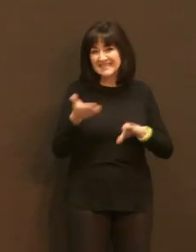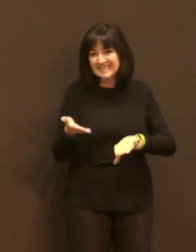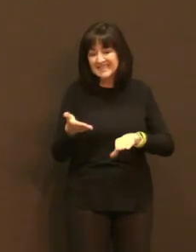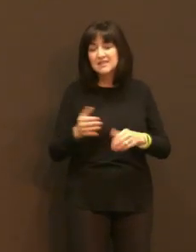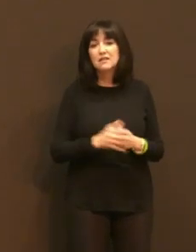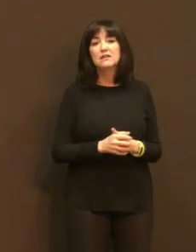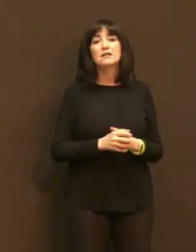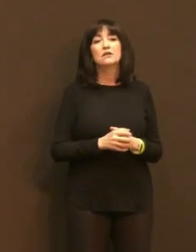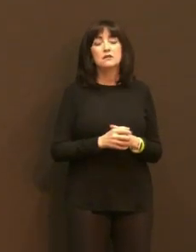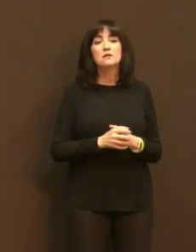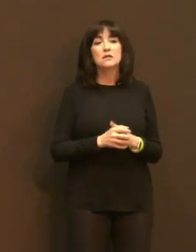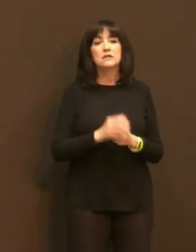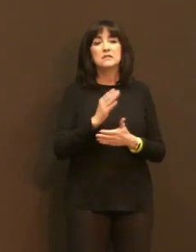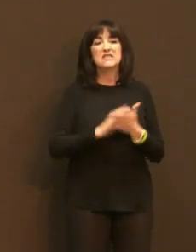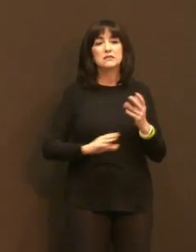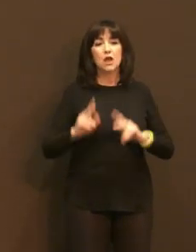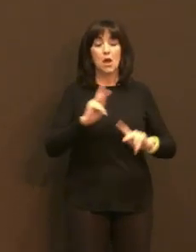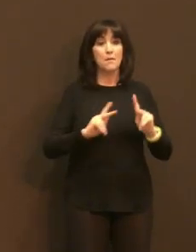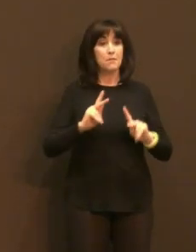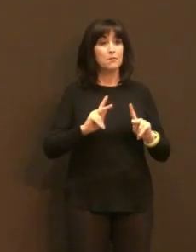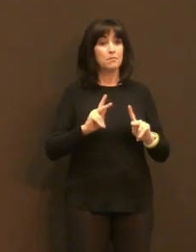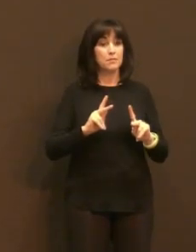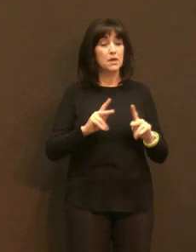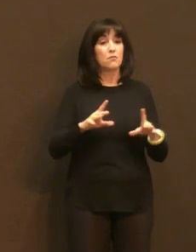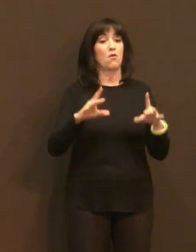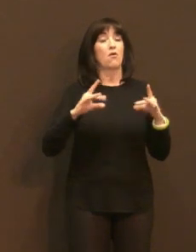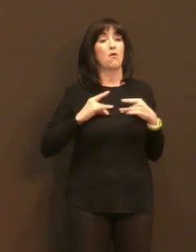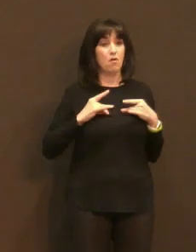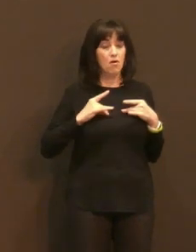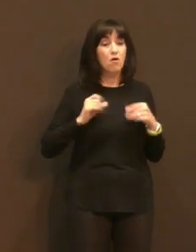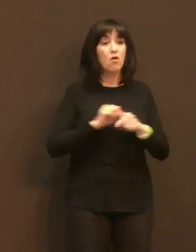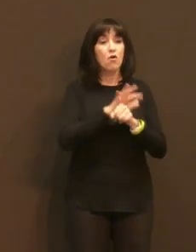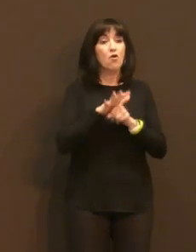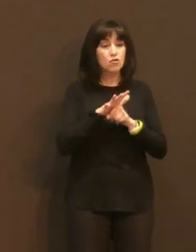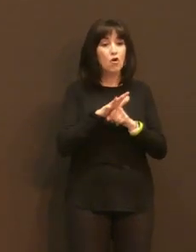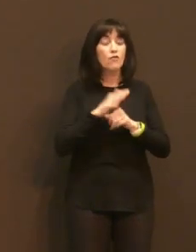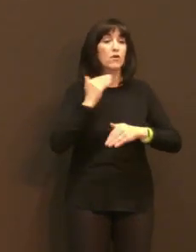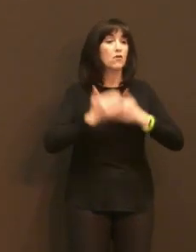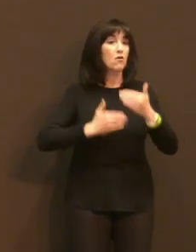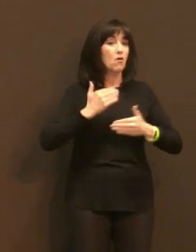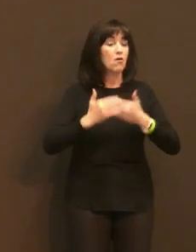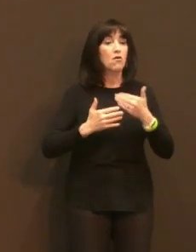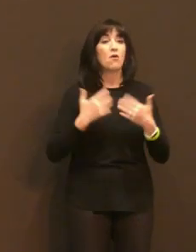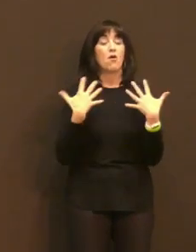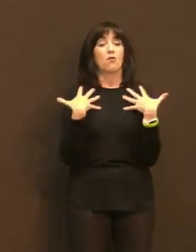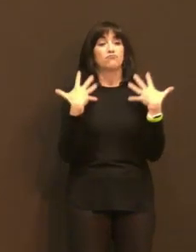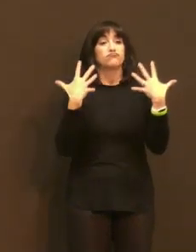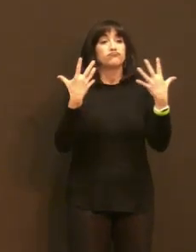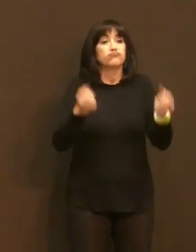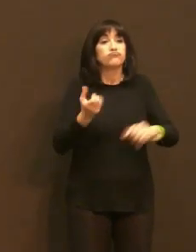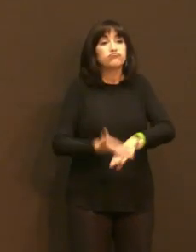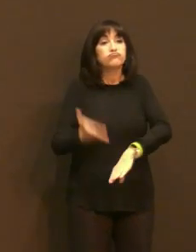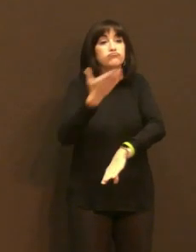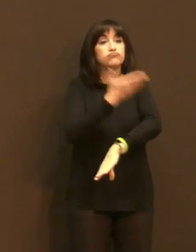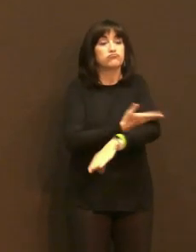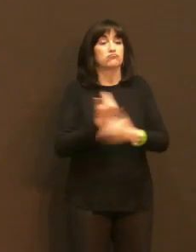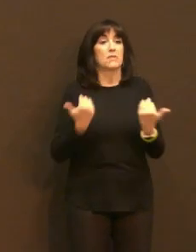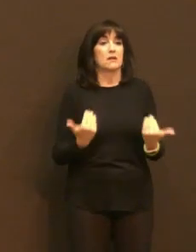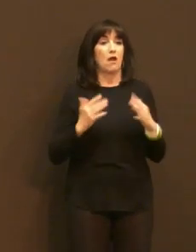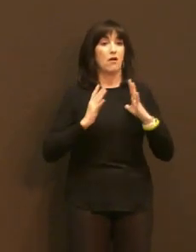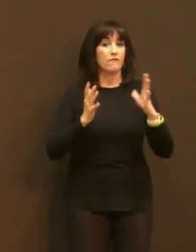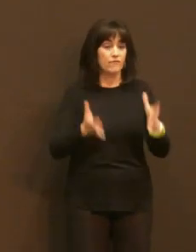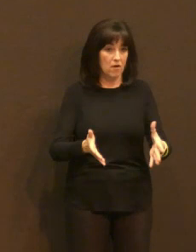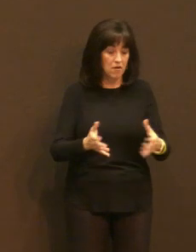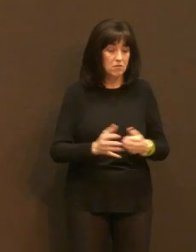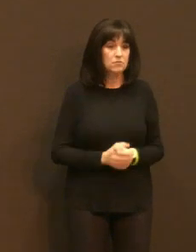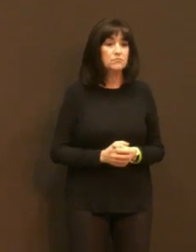we have folks that have recovered. We have that number as well. I'll talk a little bit about some of the recent developments